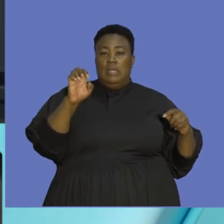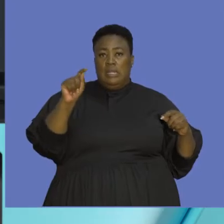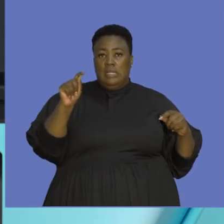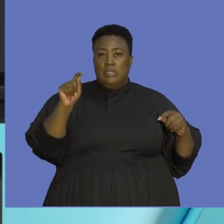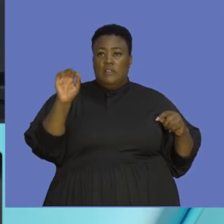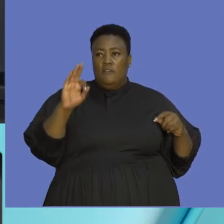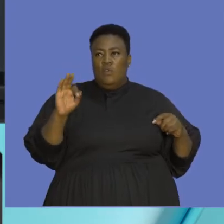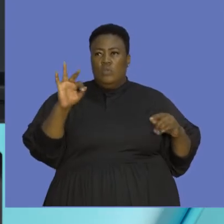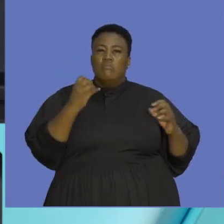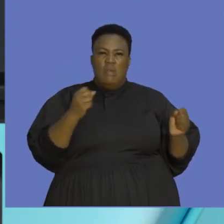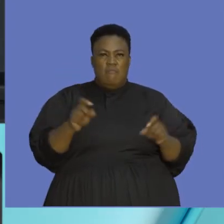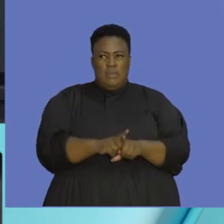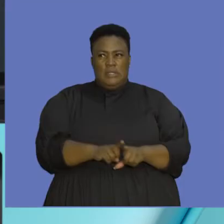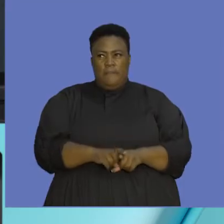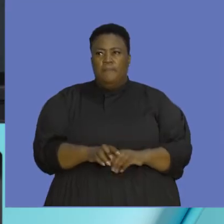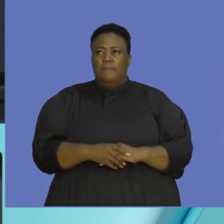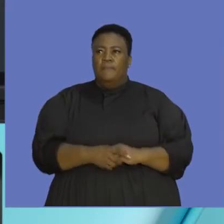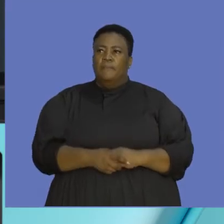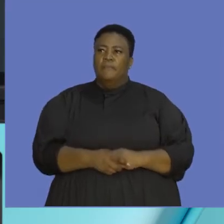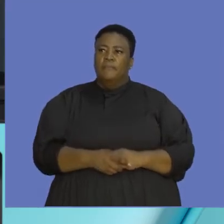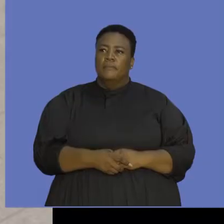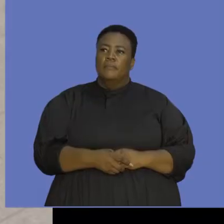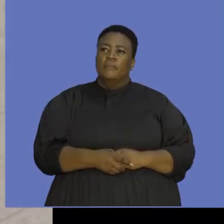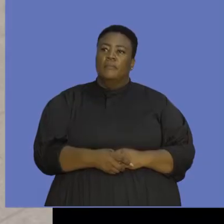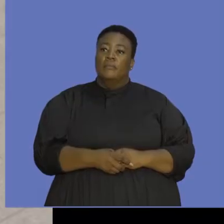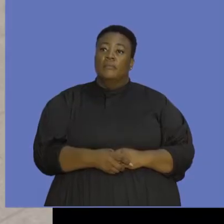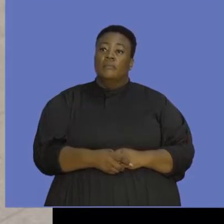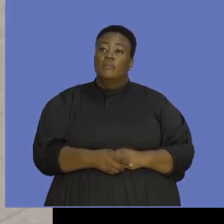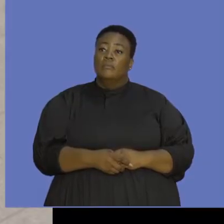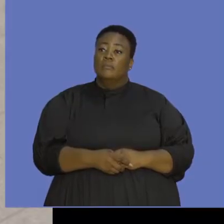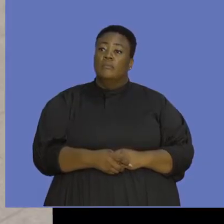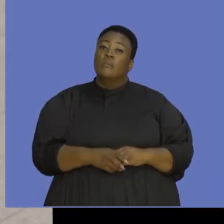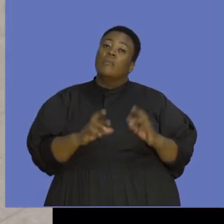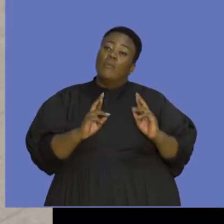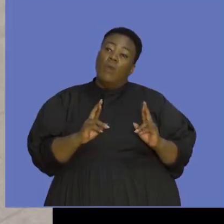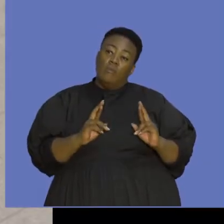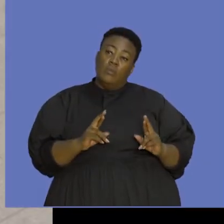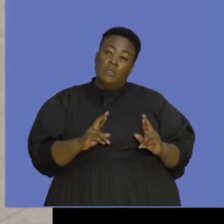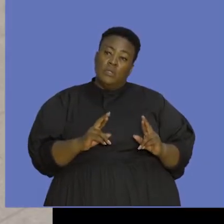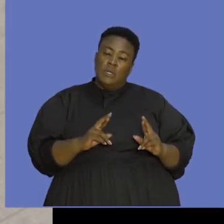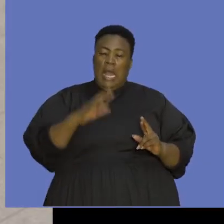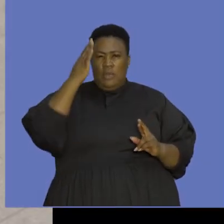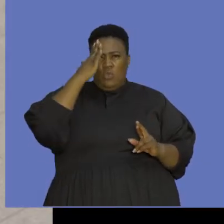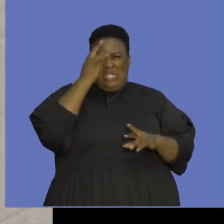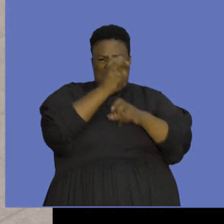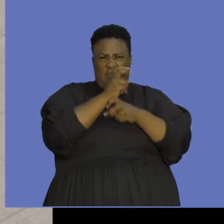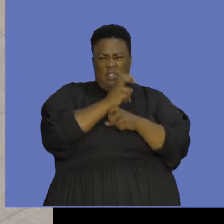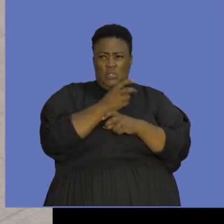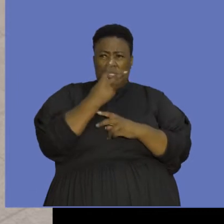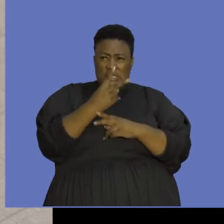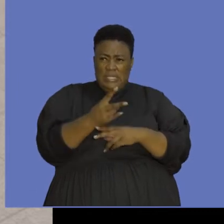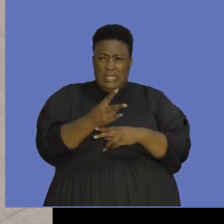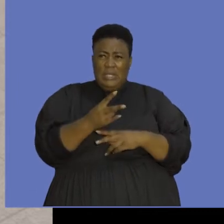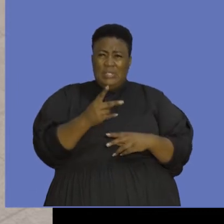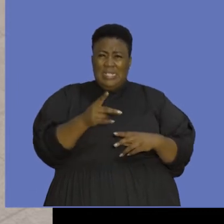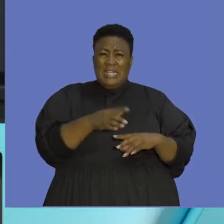The net force, the applied force is constant. Let's release it. So there we go. Hopefully, and I know it's hard